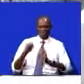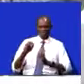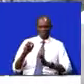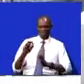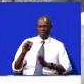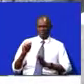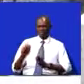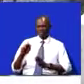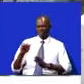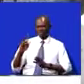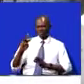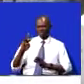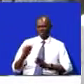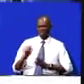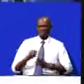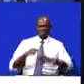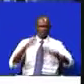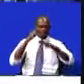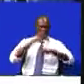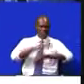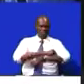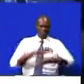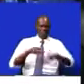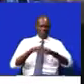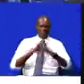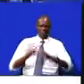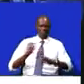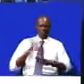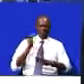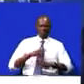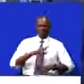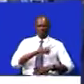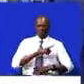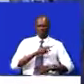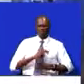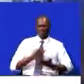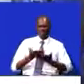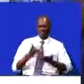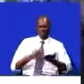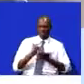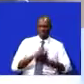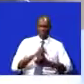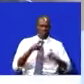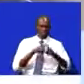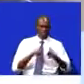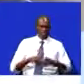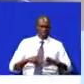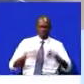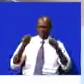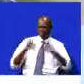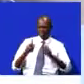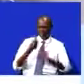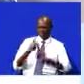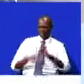secondary school mabe wachudo ne, to gi Our Lady secondary school mabe wachudo ne. Koro program ne